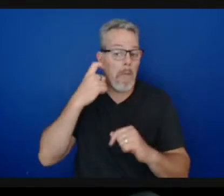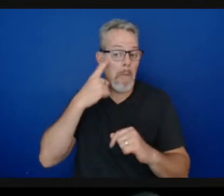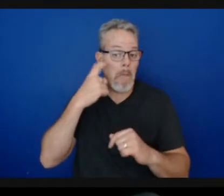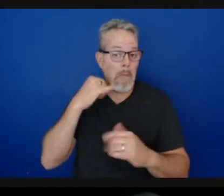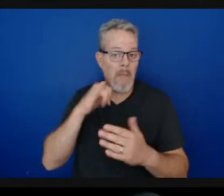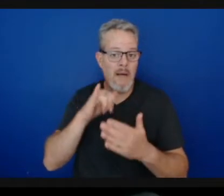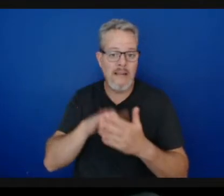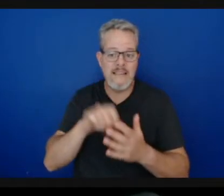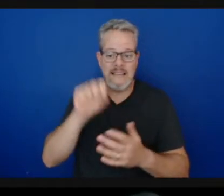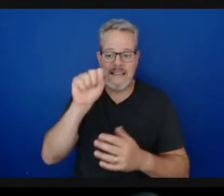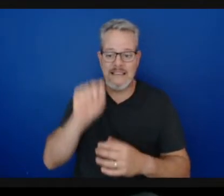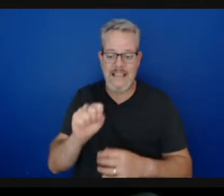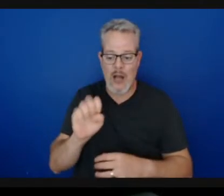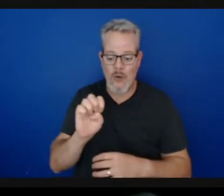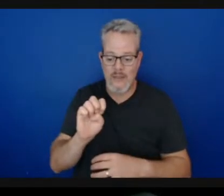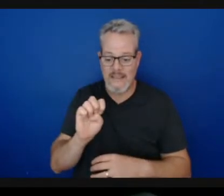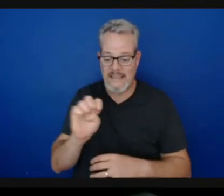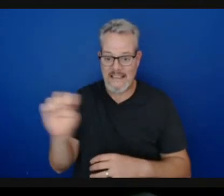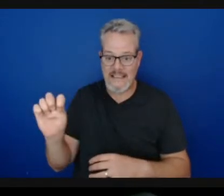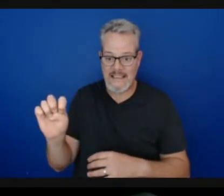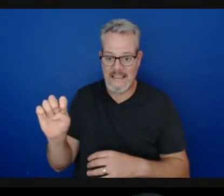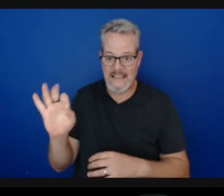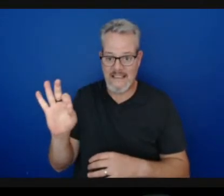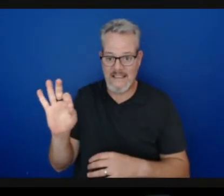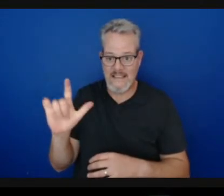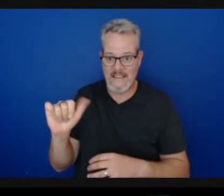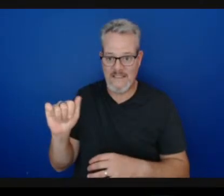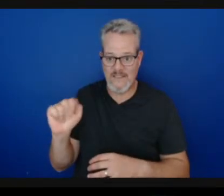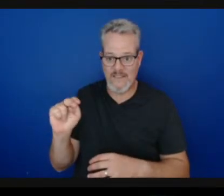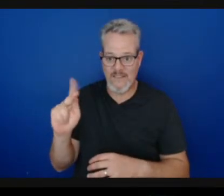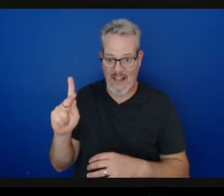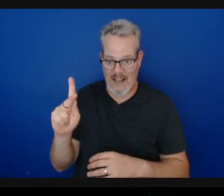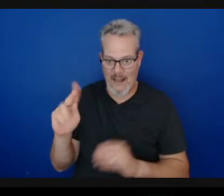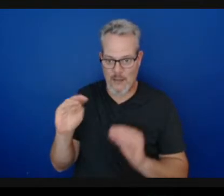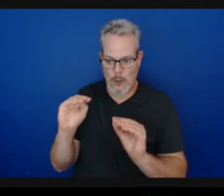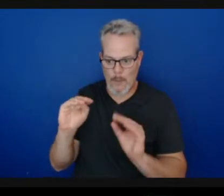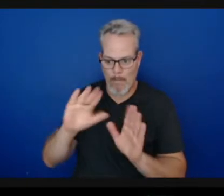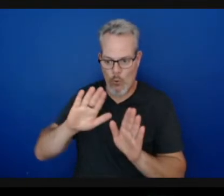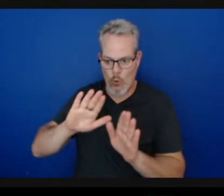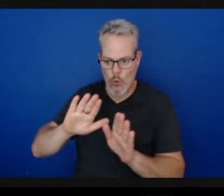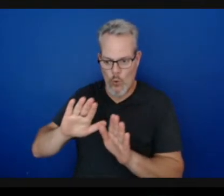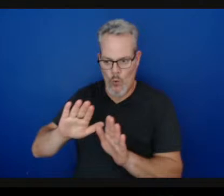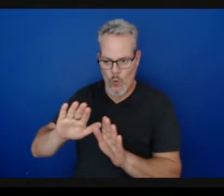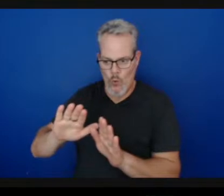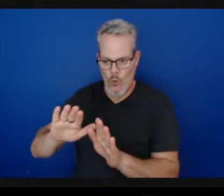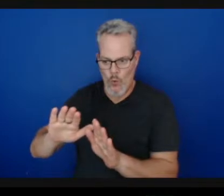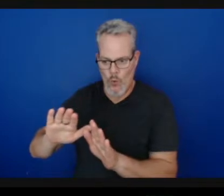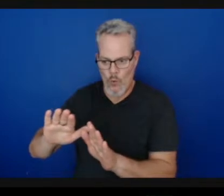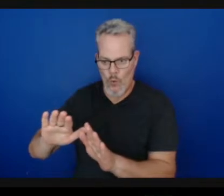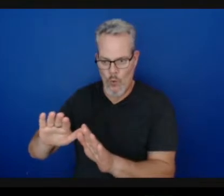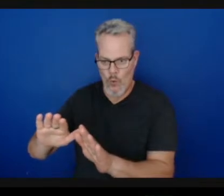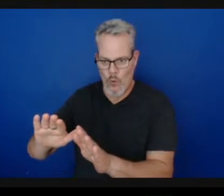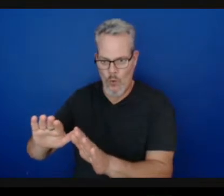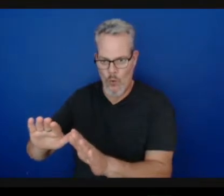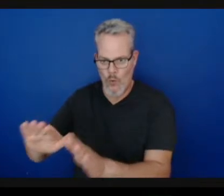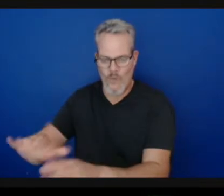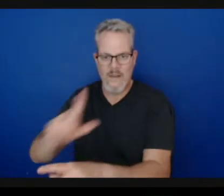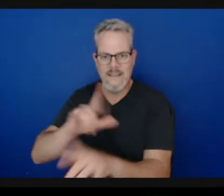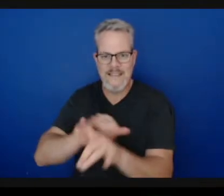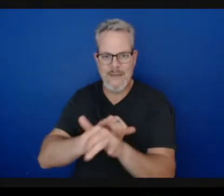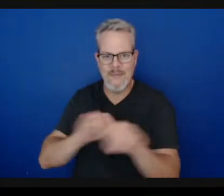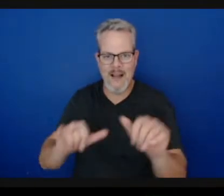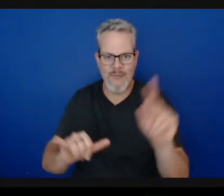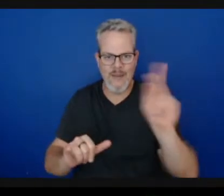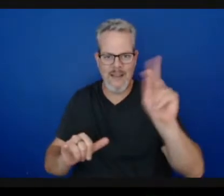here is able to move now that the doorstop of the southwest flank of Kilauea is moving as well,